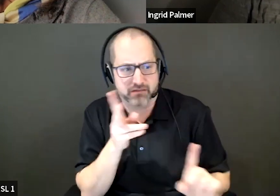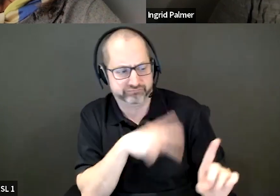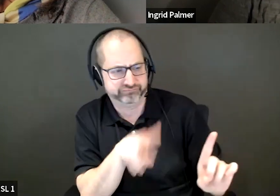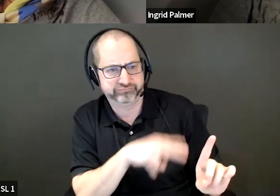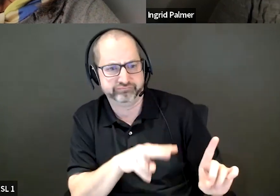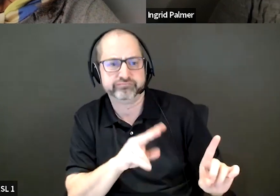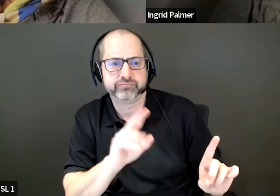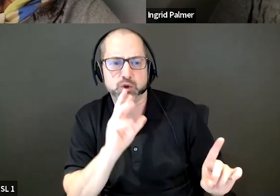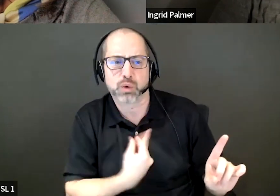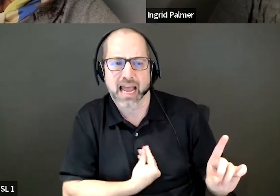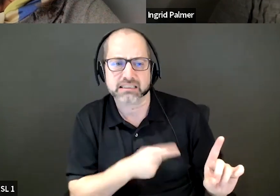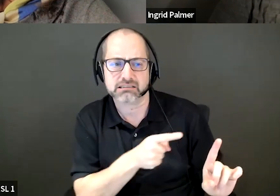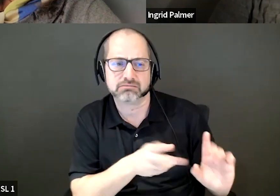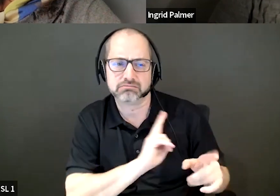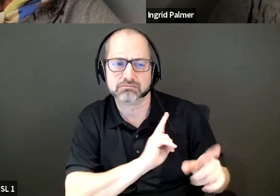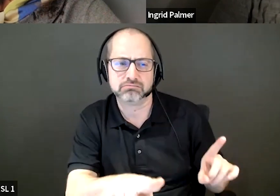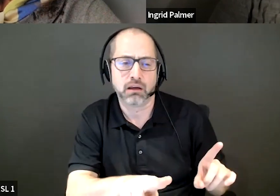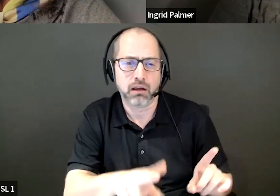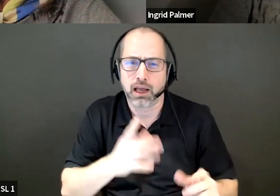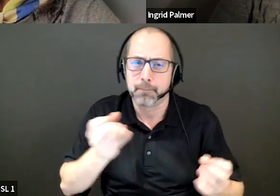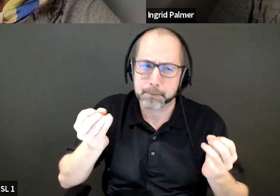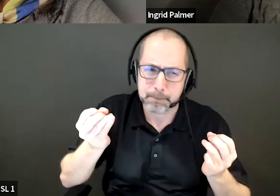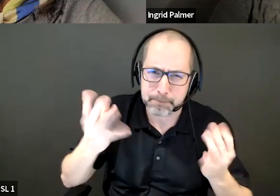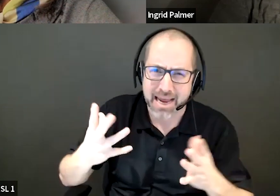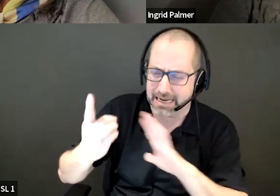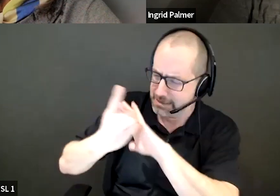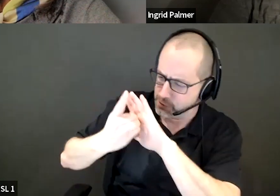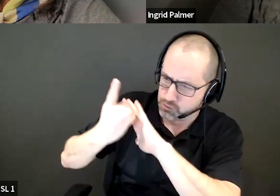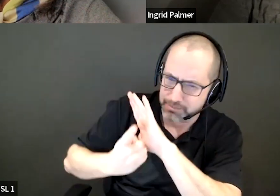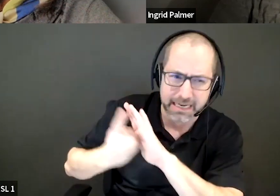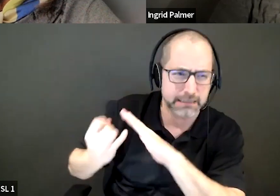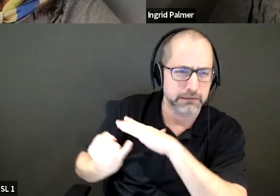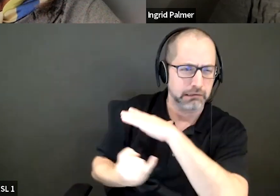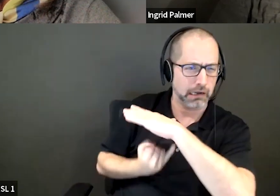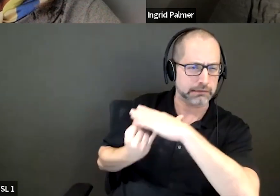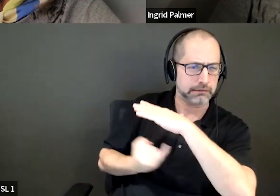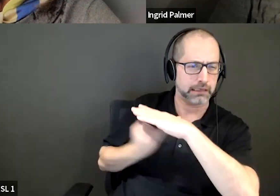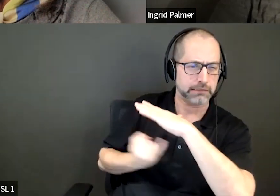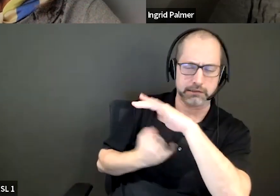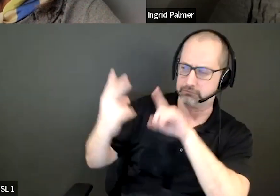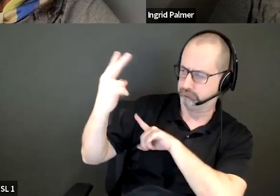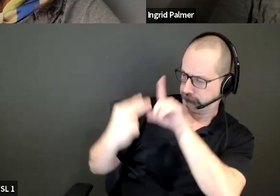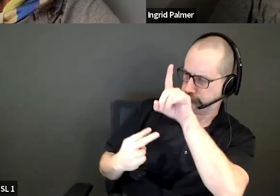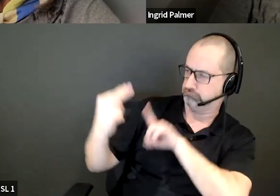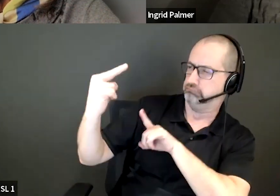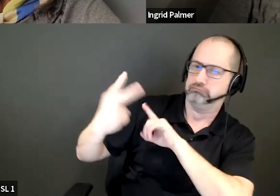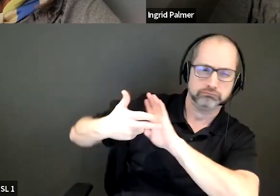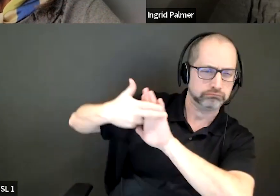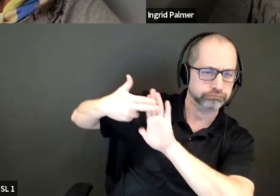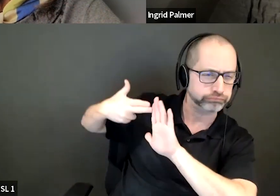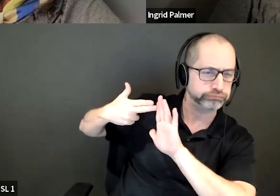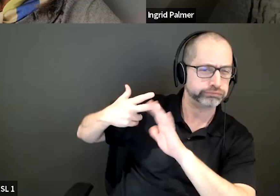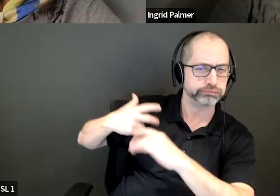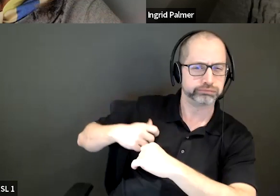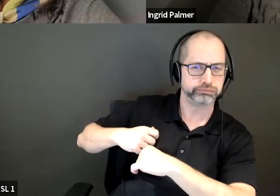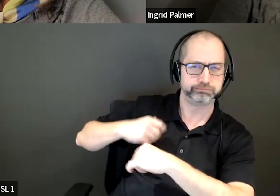all the multi-layered discriminations, isolation, stigmatization, and mountain of barriers